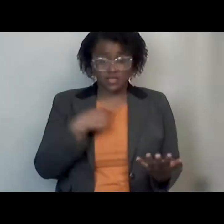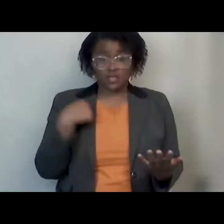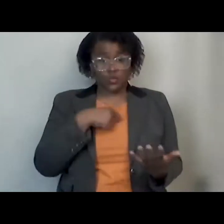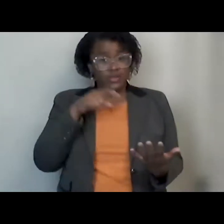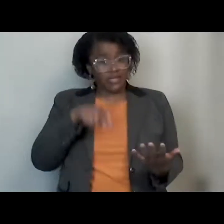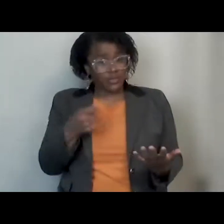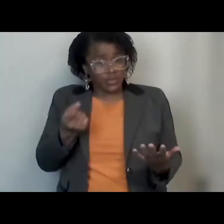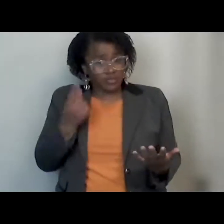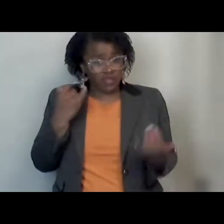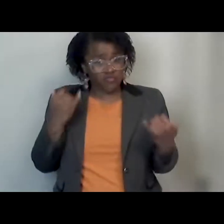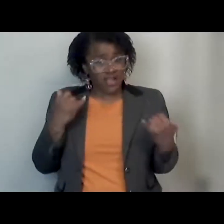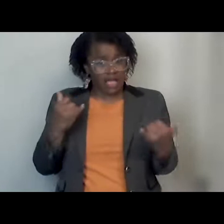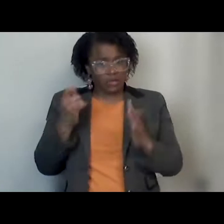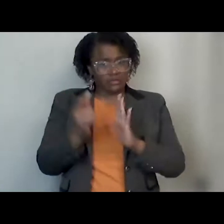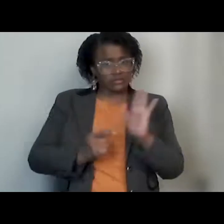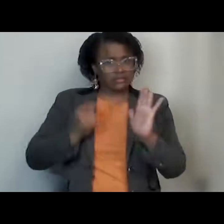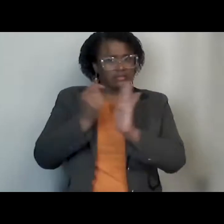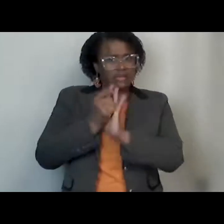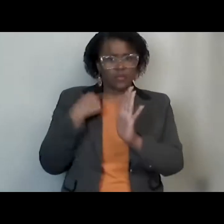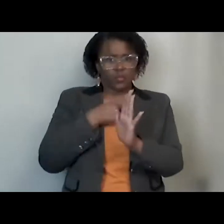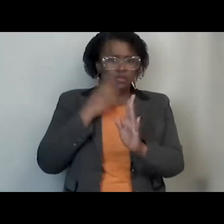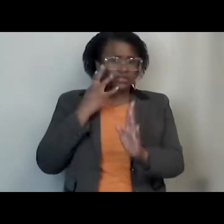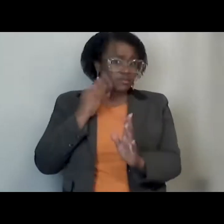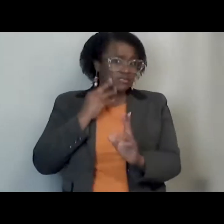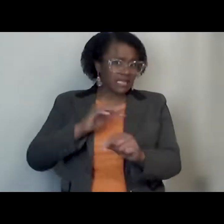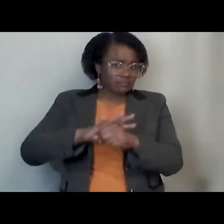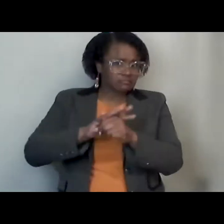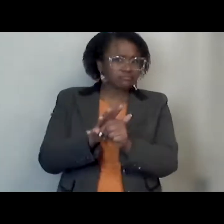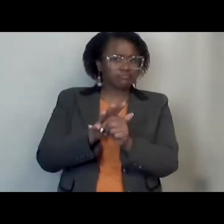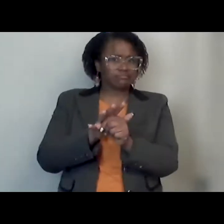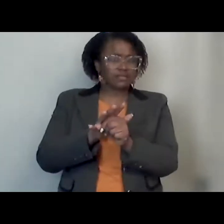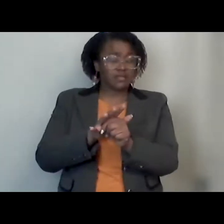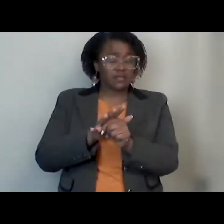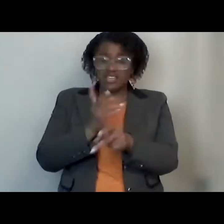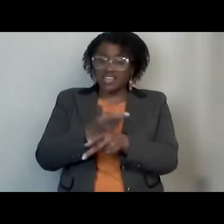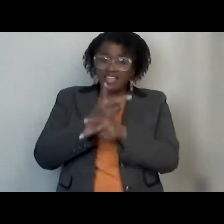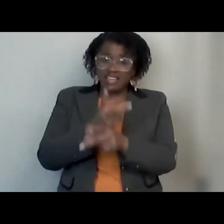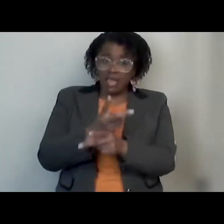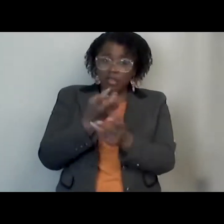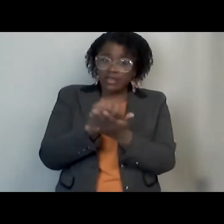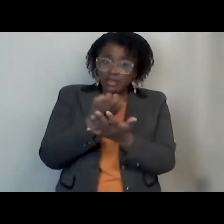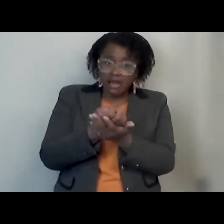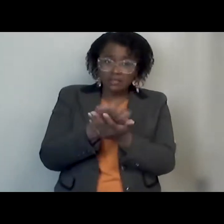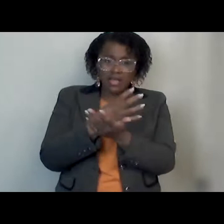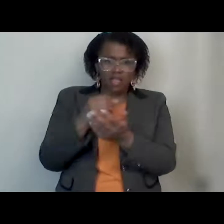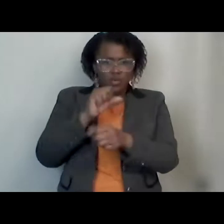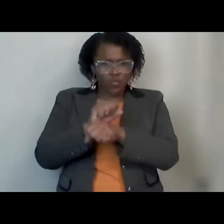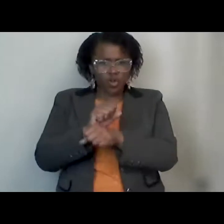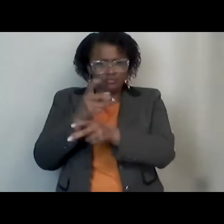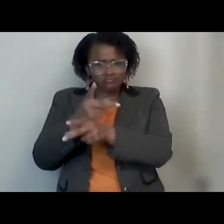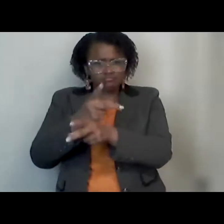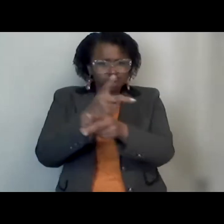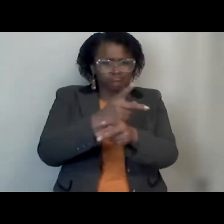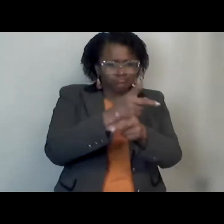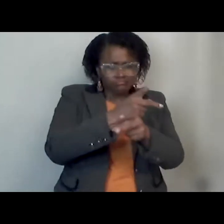in this time of pandemic, we see that the care economy and the work of caring and the